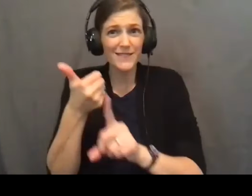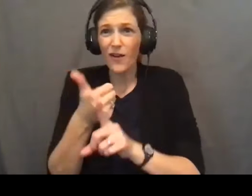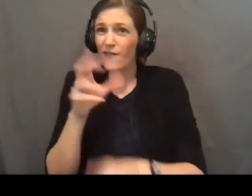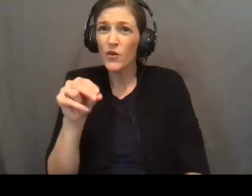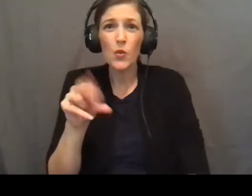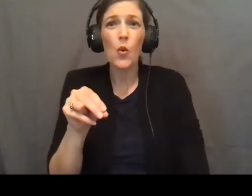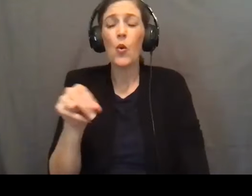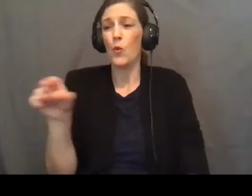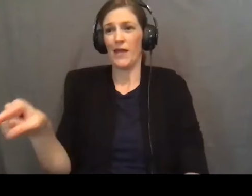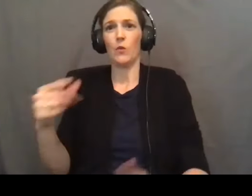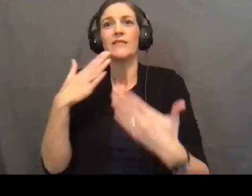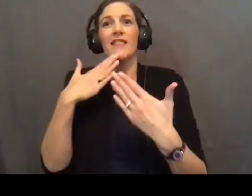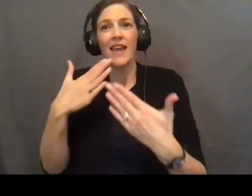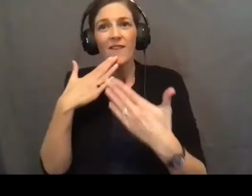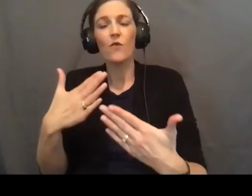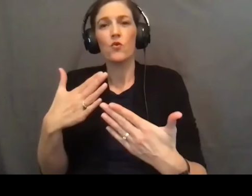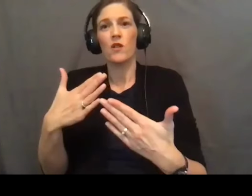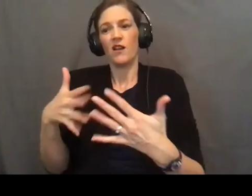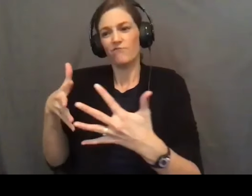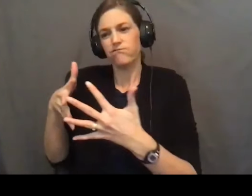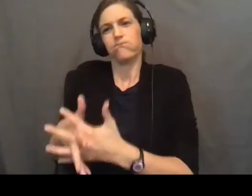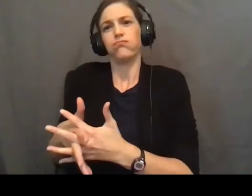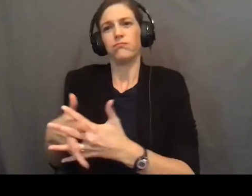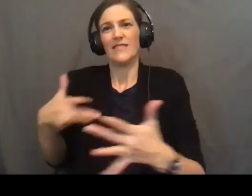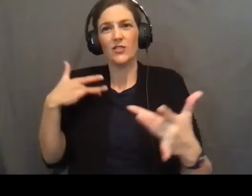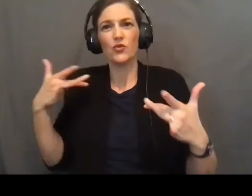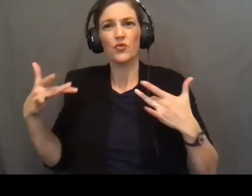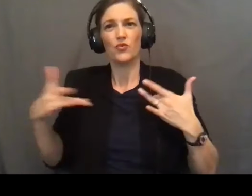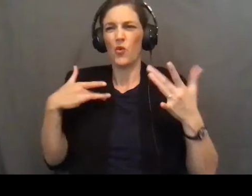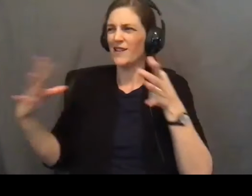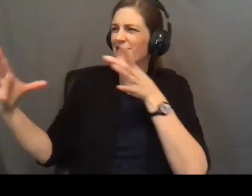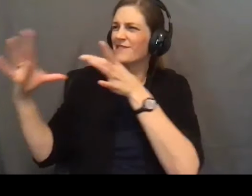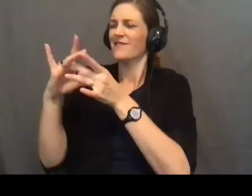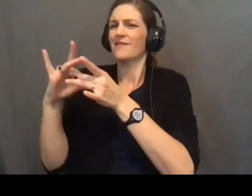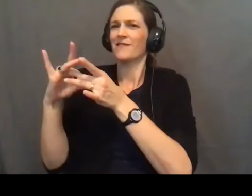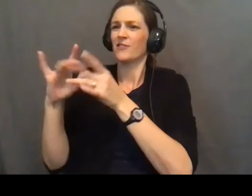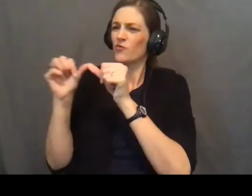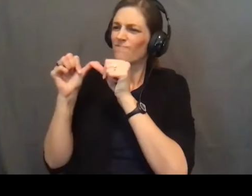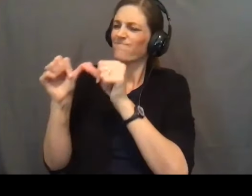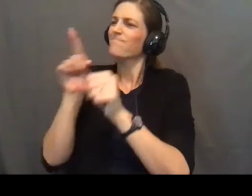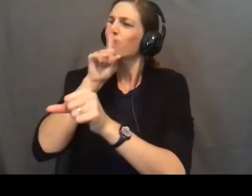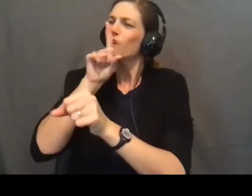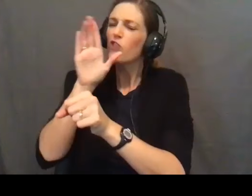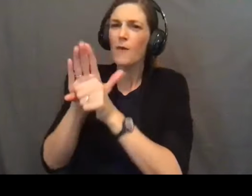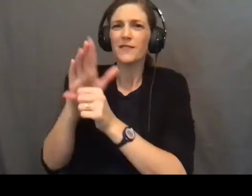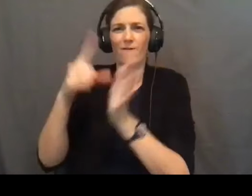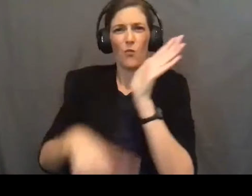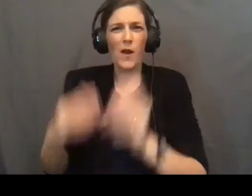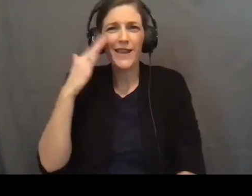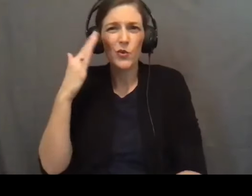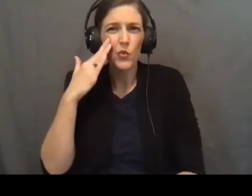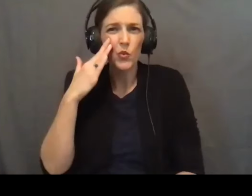He was thankful and he anchored his joy in the absolute promise of what he knew was coming